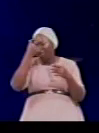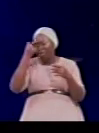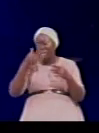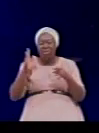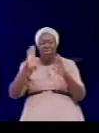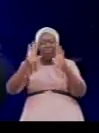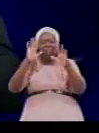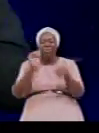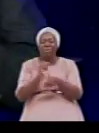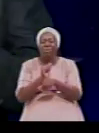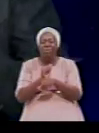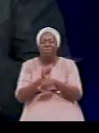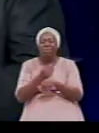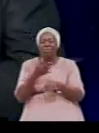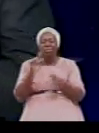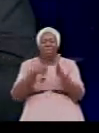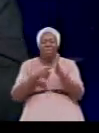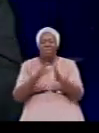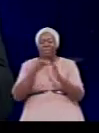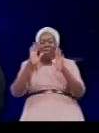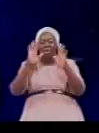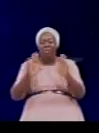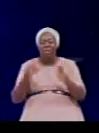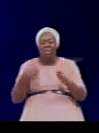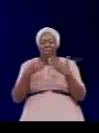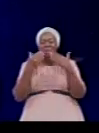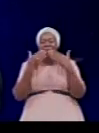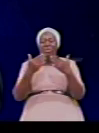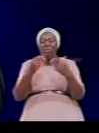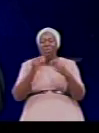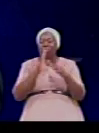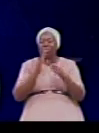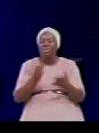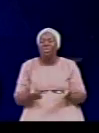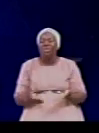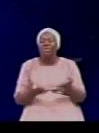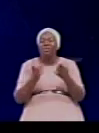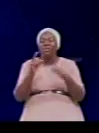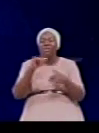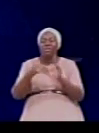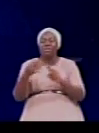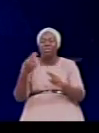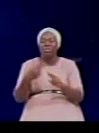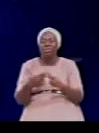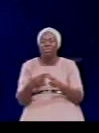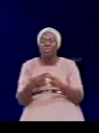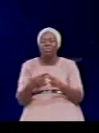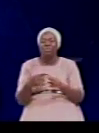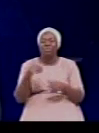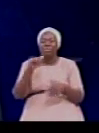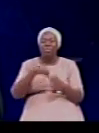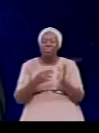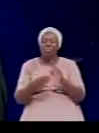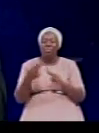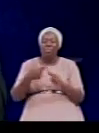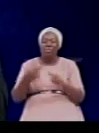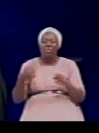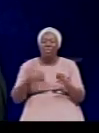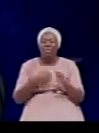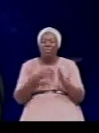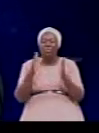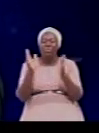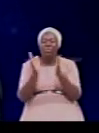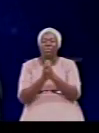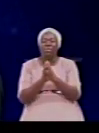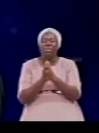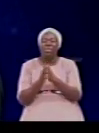miracle. There shall be signs and wonder. We exalt your name. Be thou exalted in Jesus' name. In Jesus'